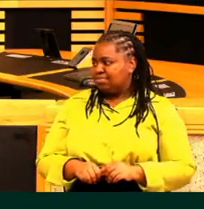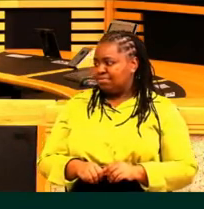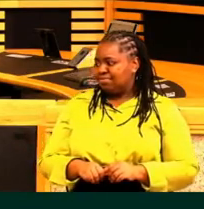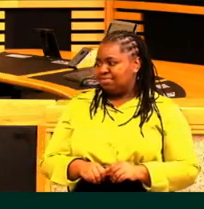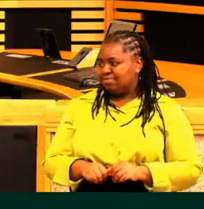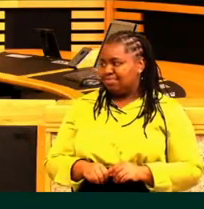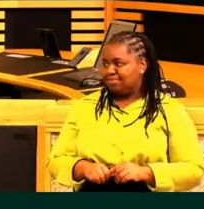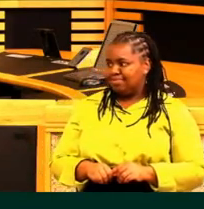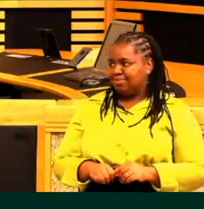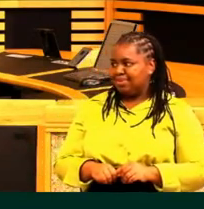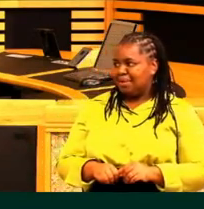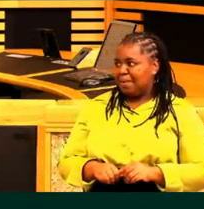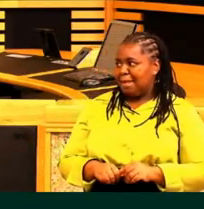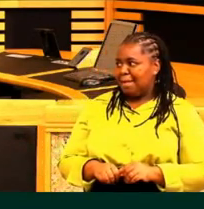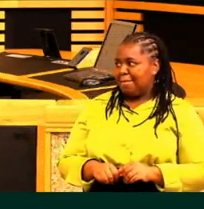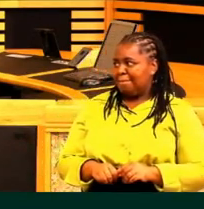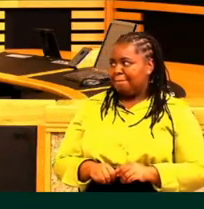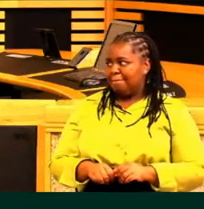foreign